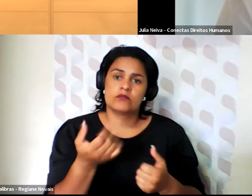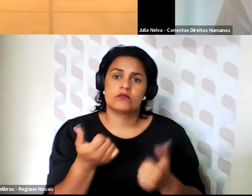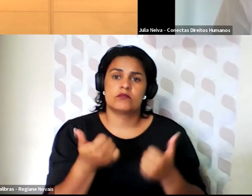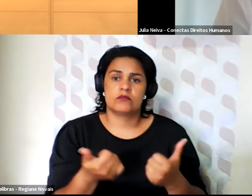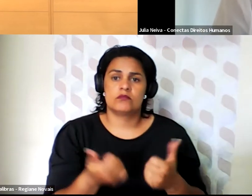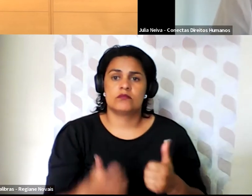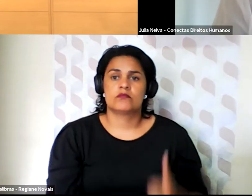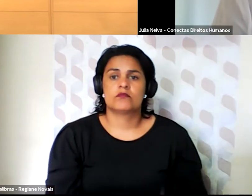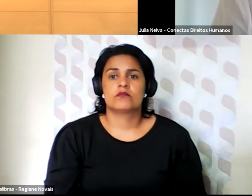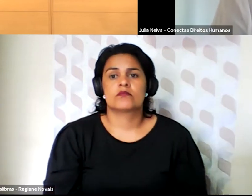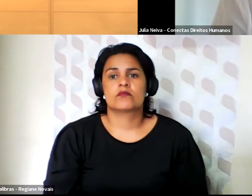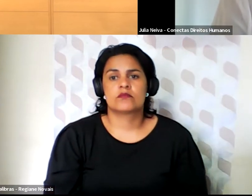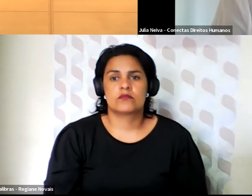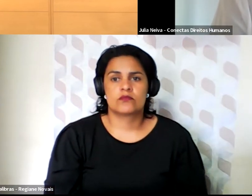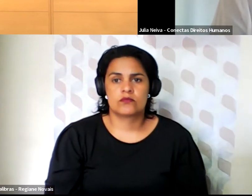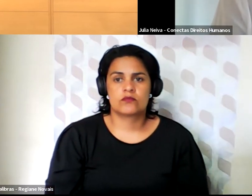right, who asked me this question.